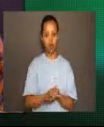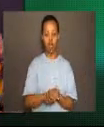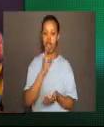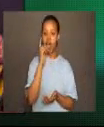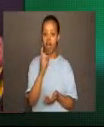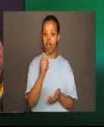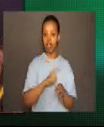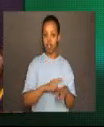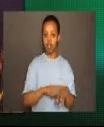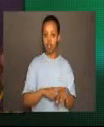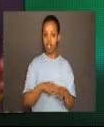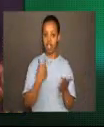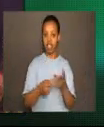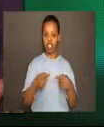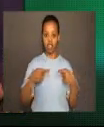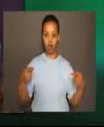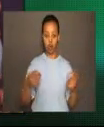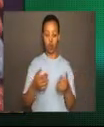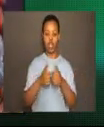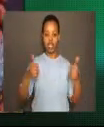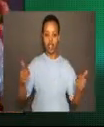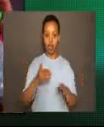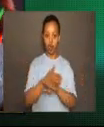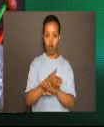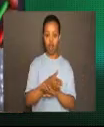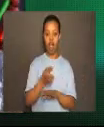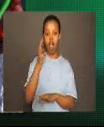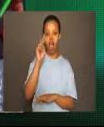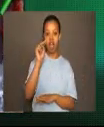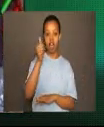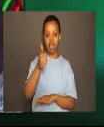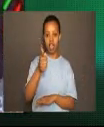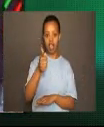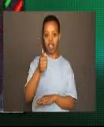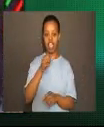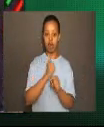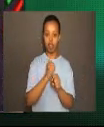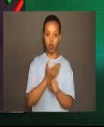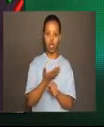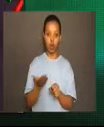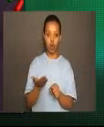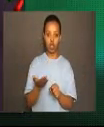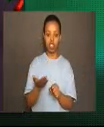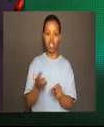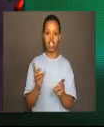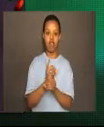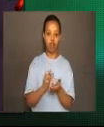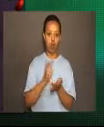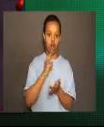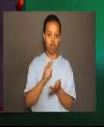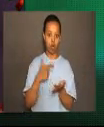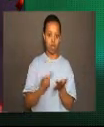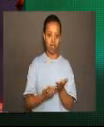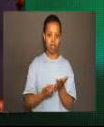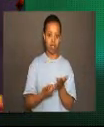Once the strands are separated, RNA primers are created on the template strands.